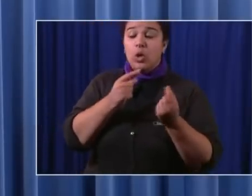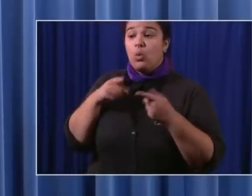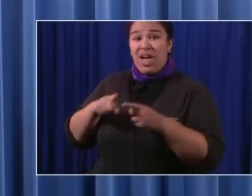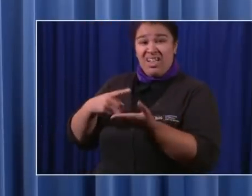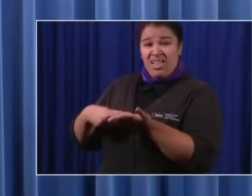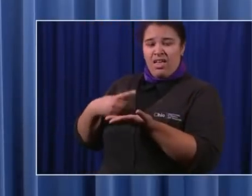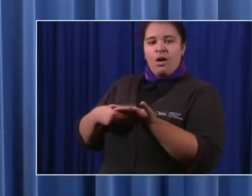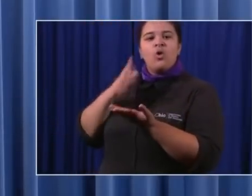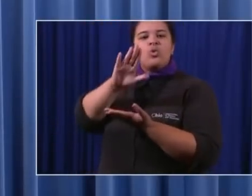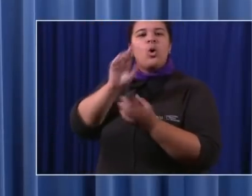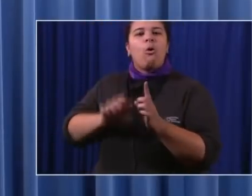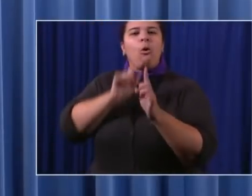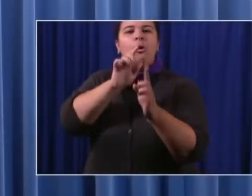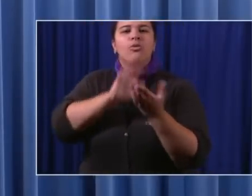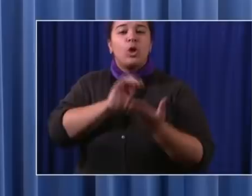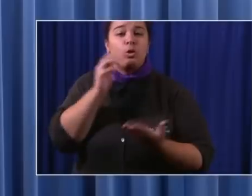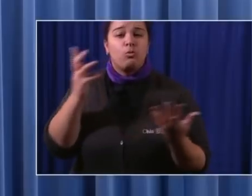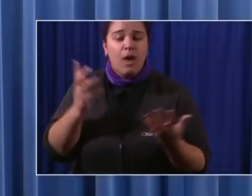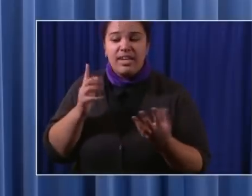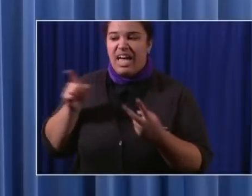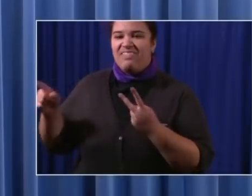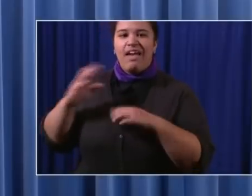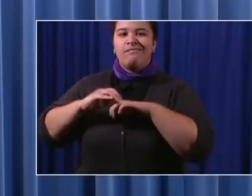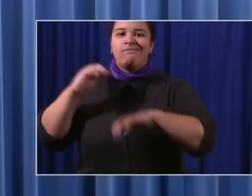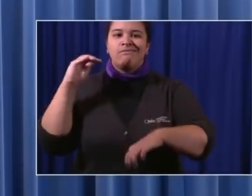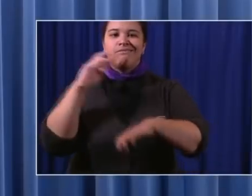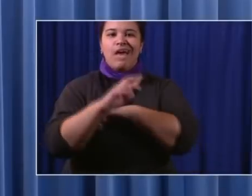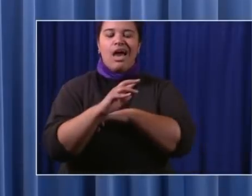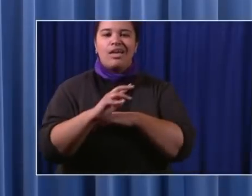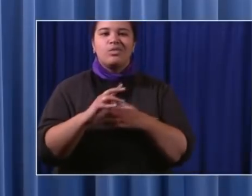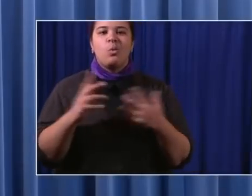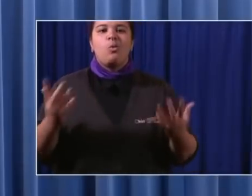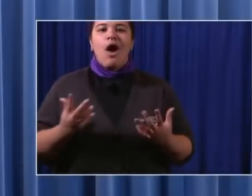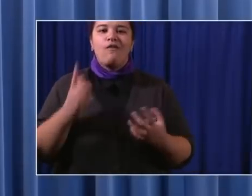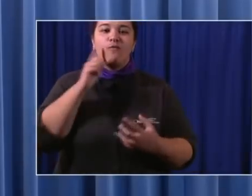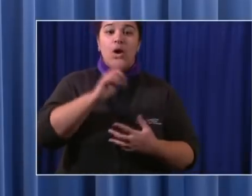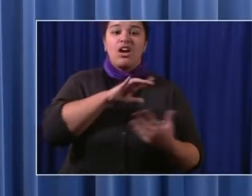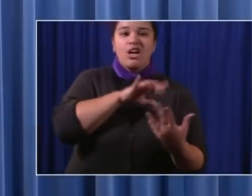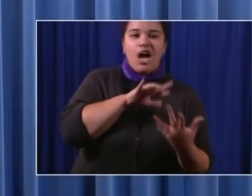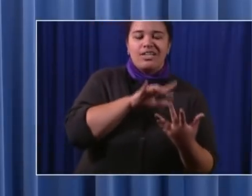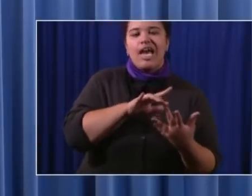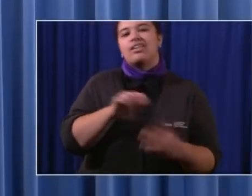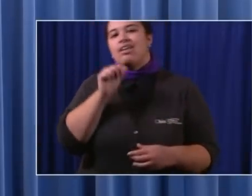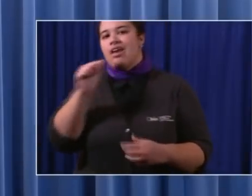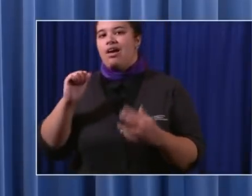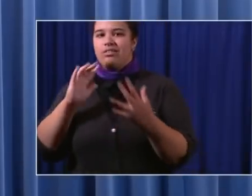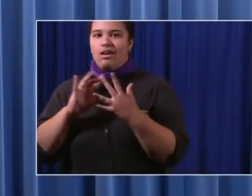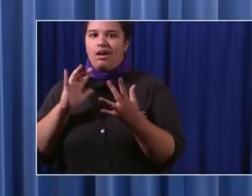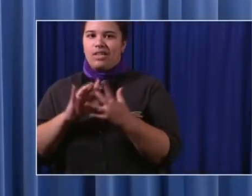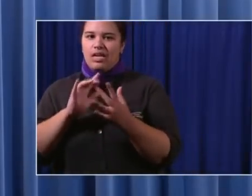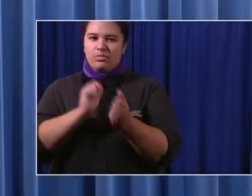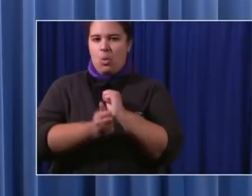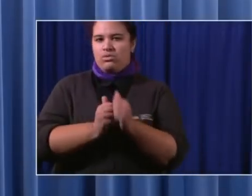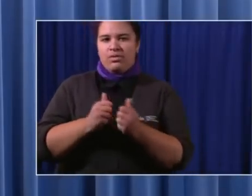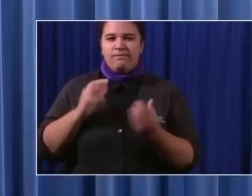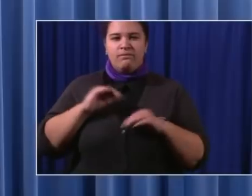they advising for the start of competition for both contact and non-contact sports?